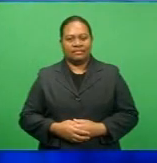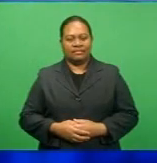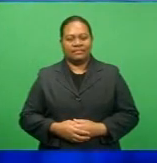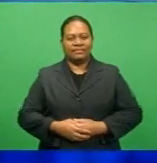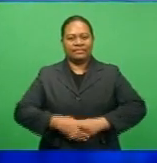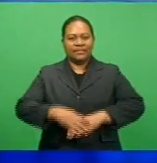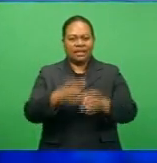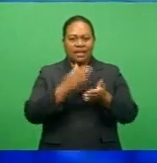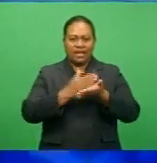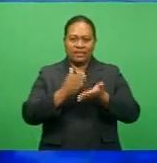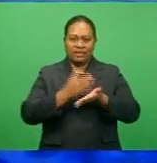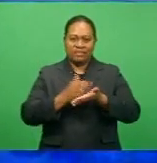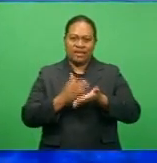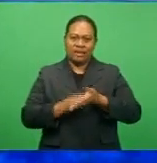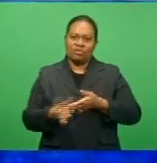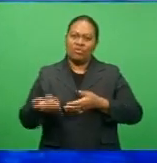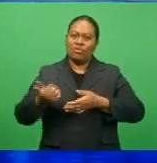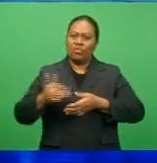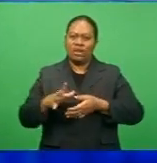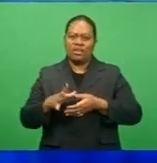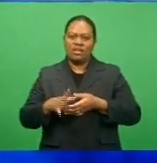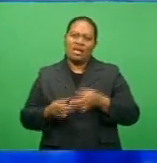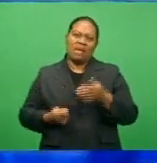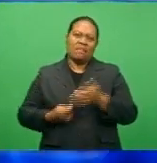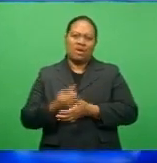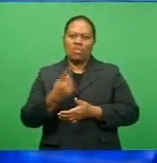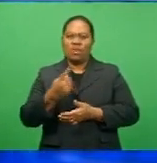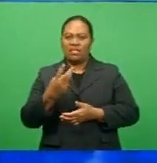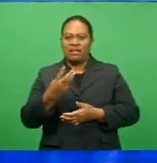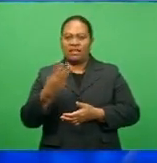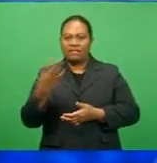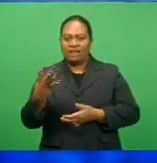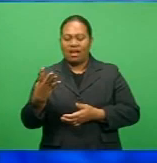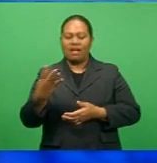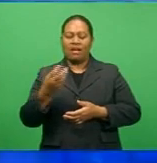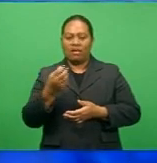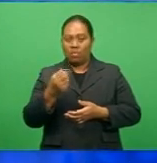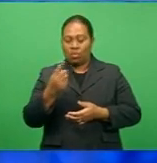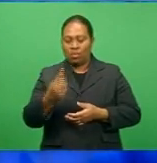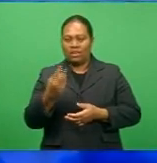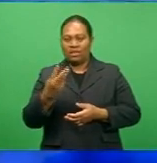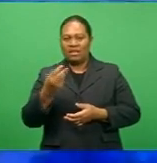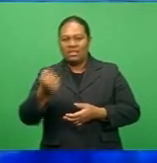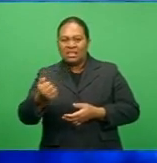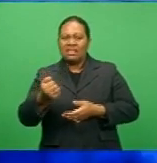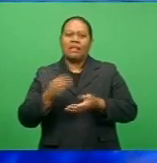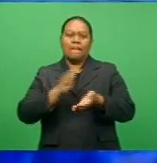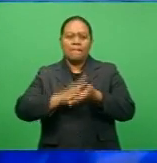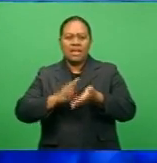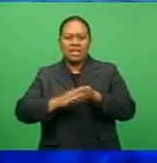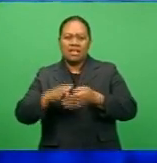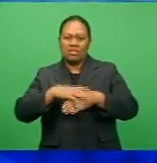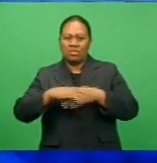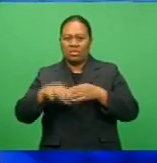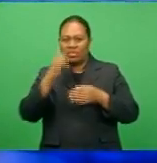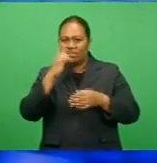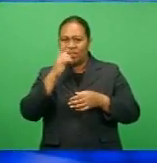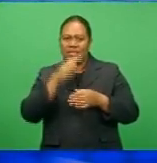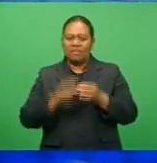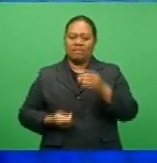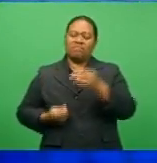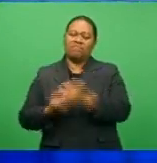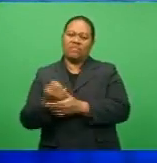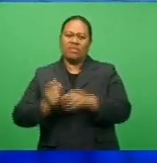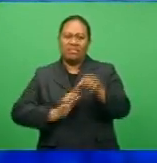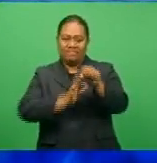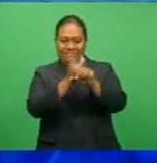The Fiji National Provident Fund has now paid out more than 136 million to 177,000 members under the COVID-19